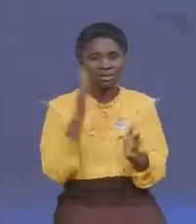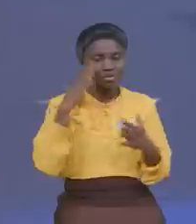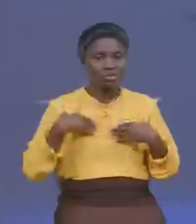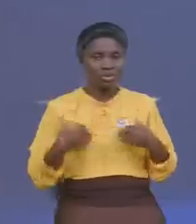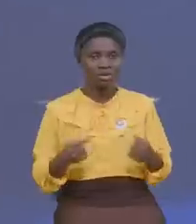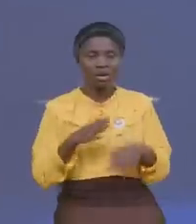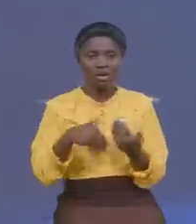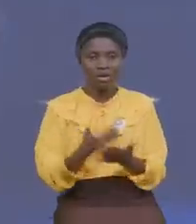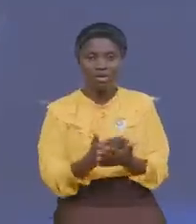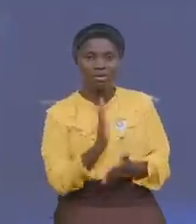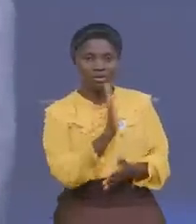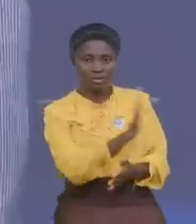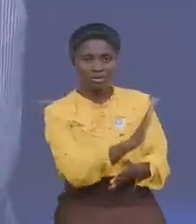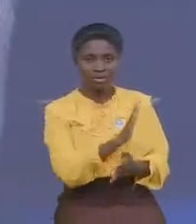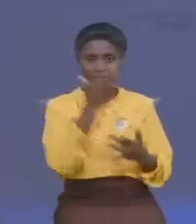his sicknesses.